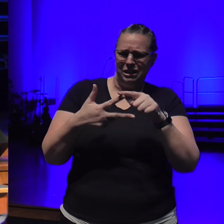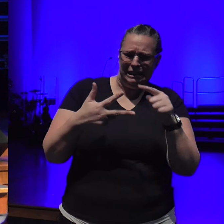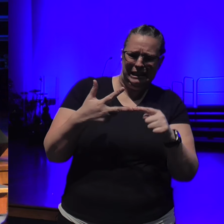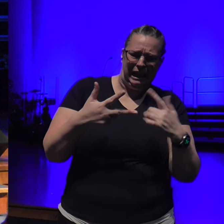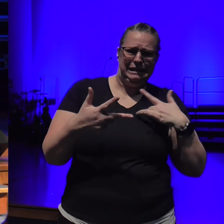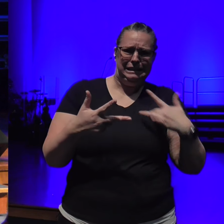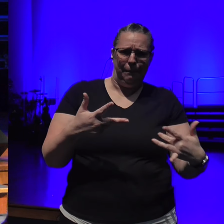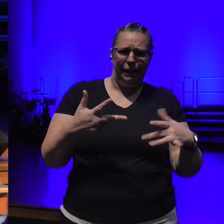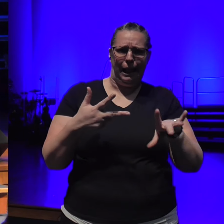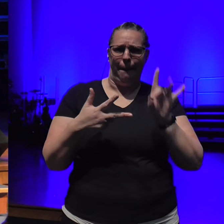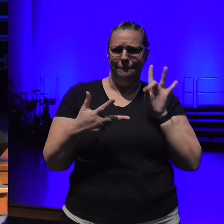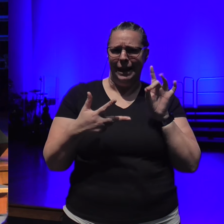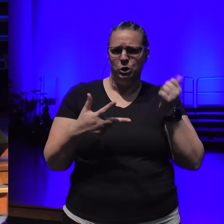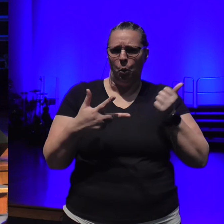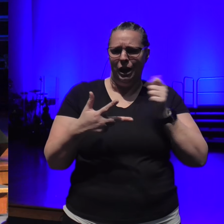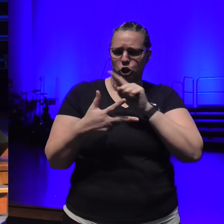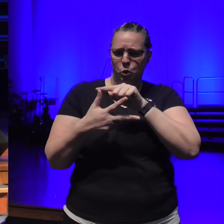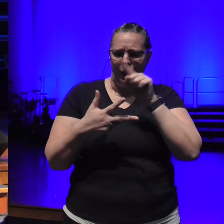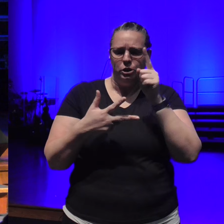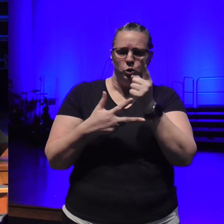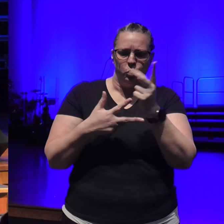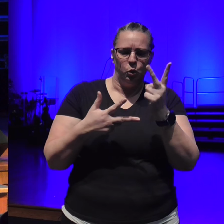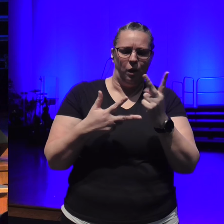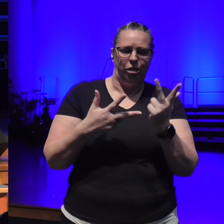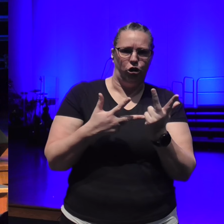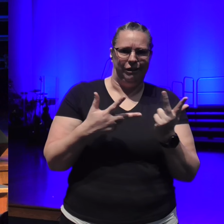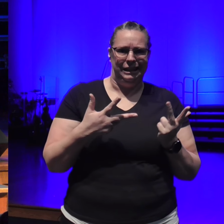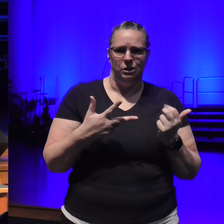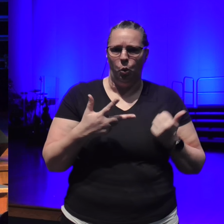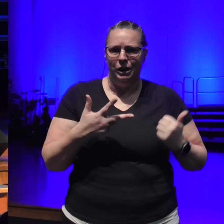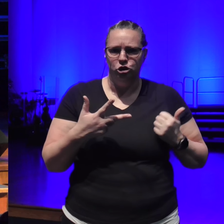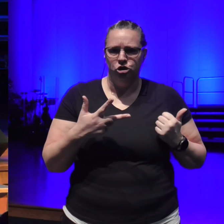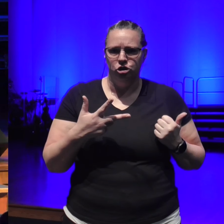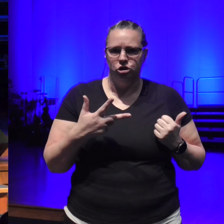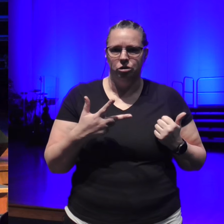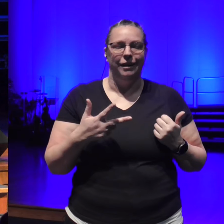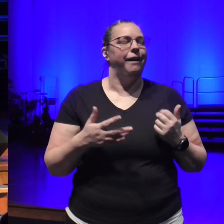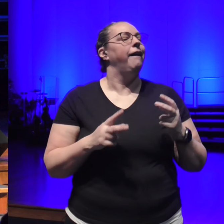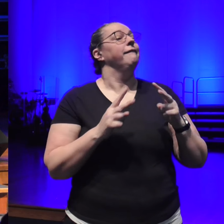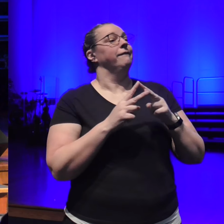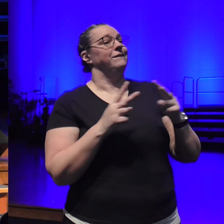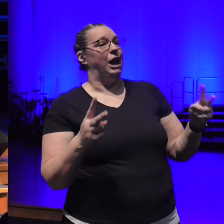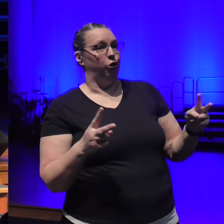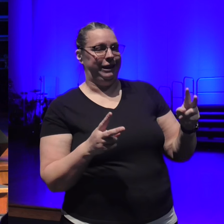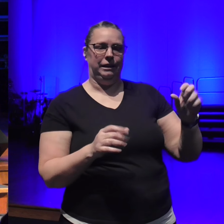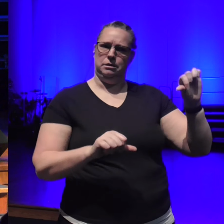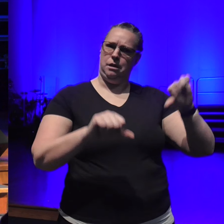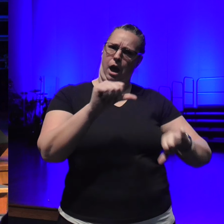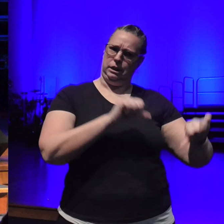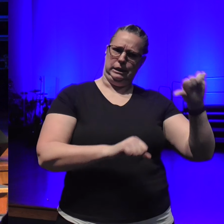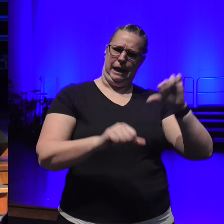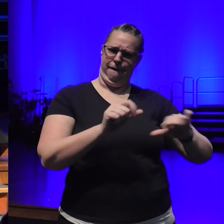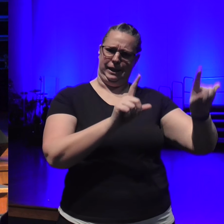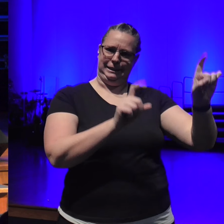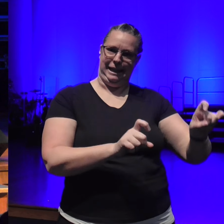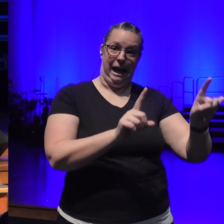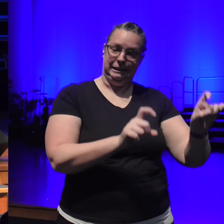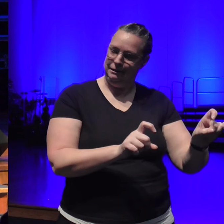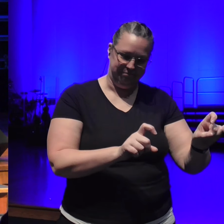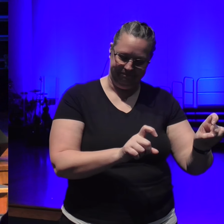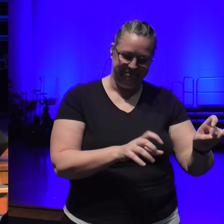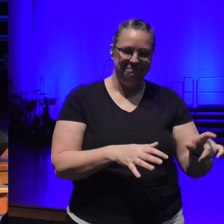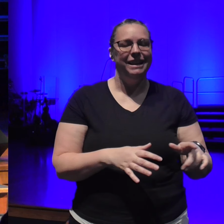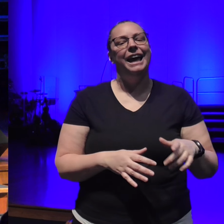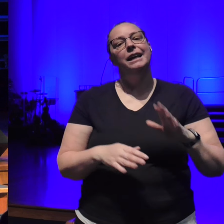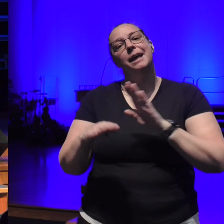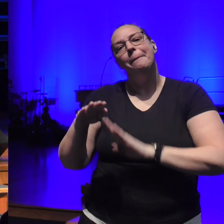2, or 3. And this very unscientific test that I created is based upon the idea